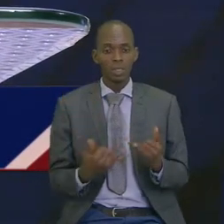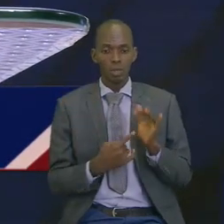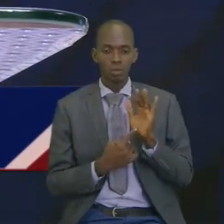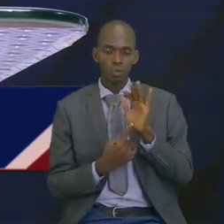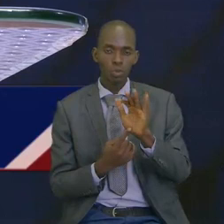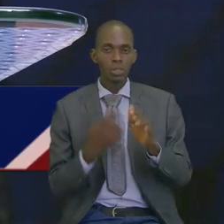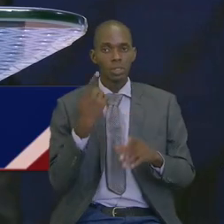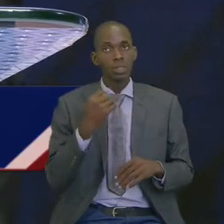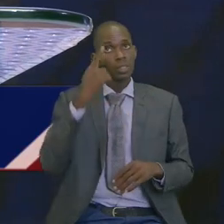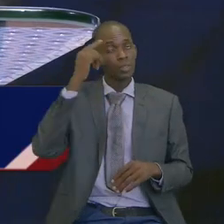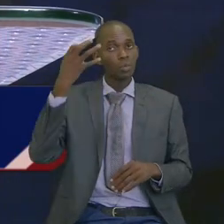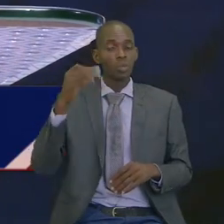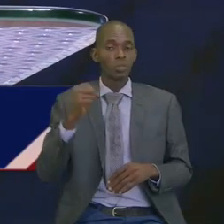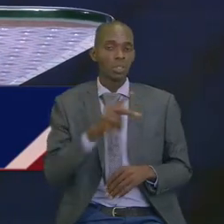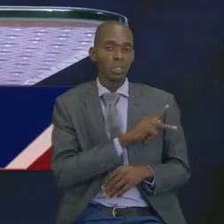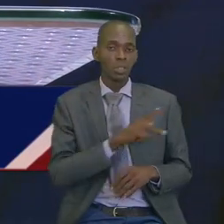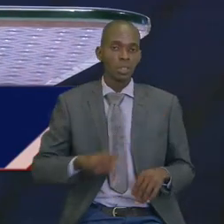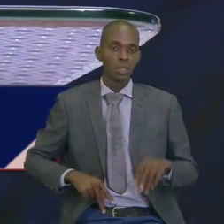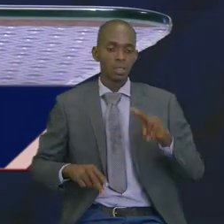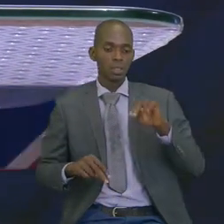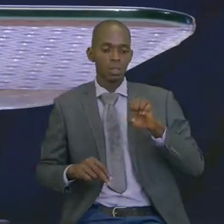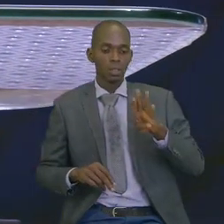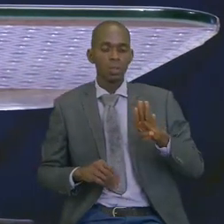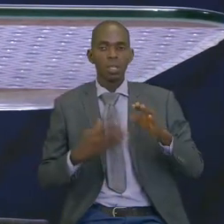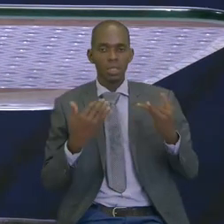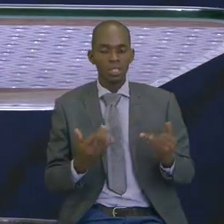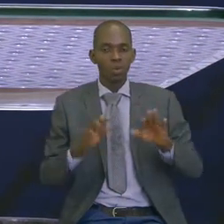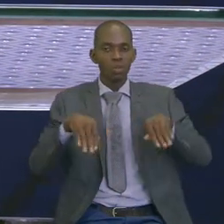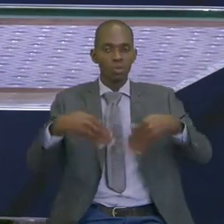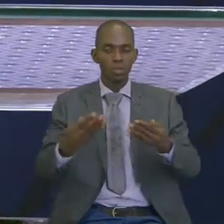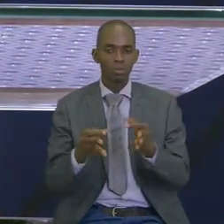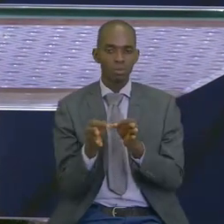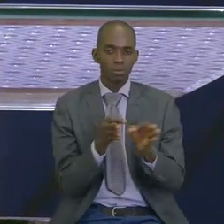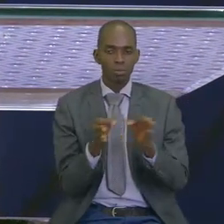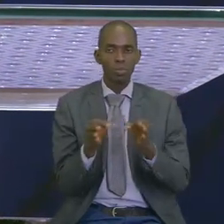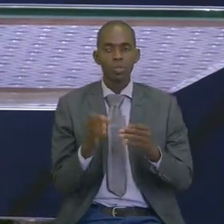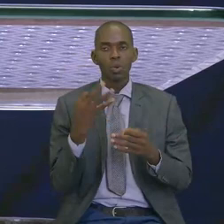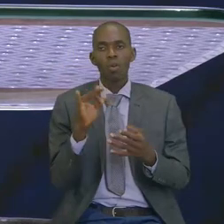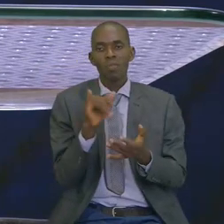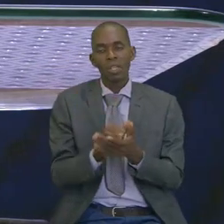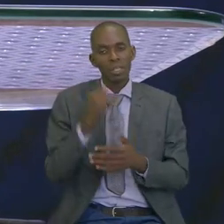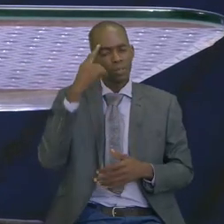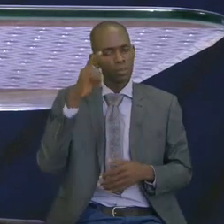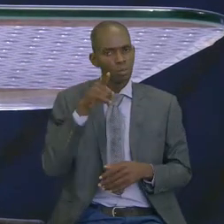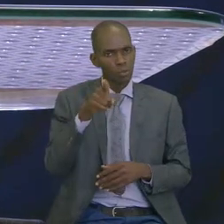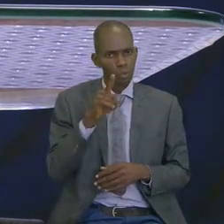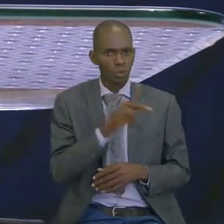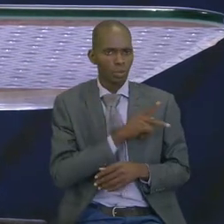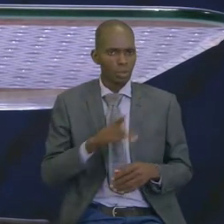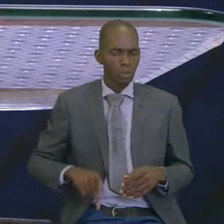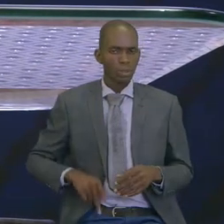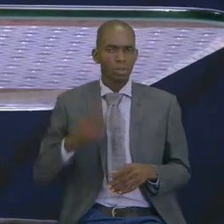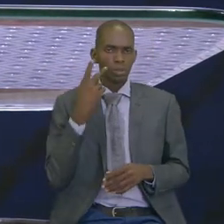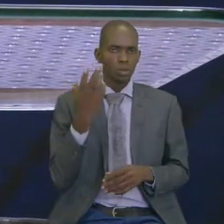of Nebuchadnezzar and was going to give him the interpretation of that dream. It said, thou, O king, sawest,